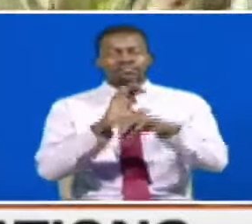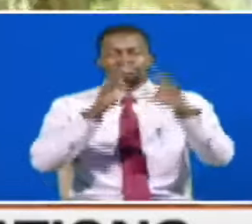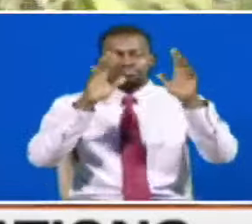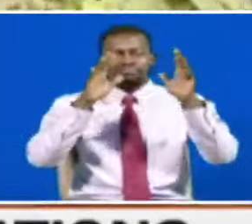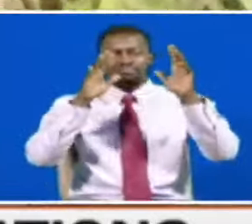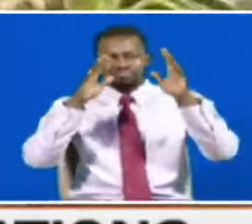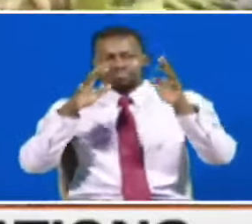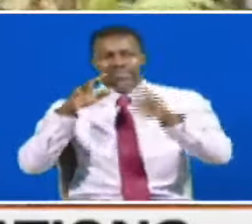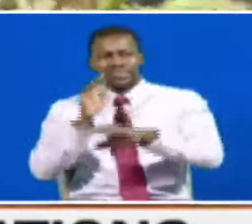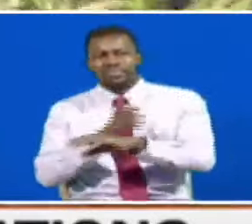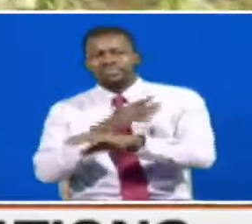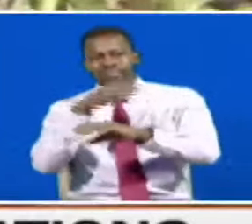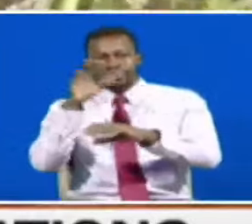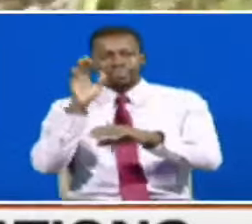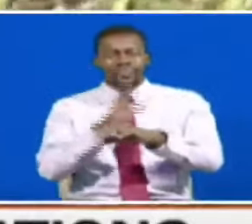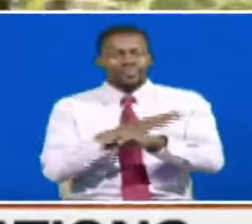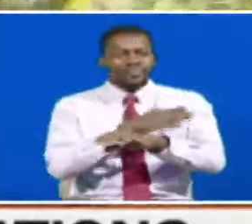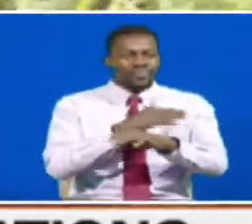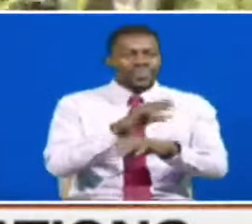Week. Hosanna,